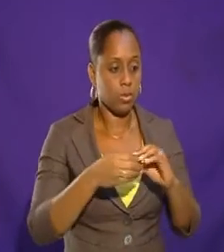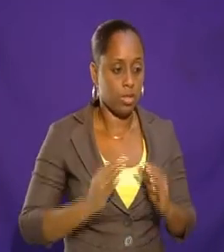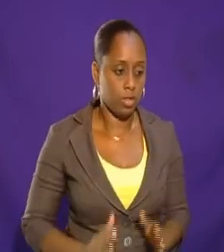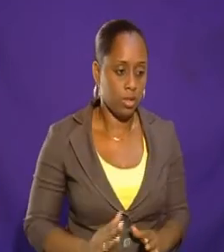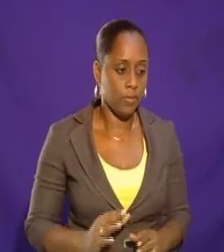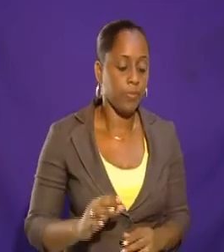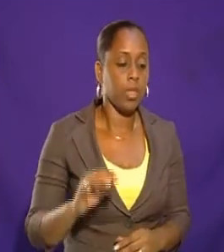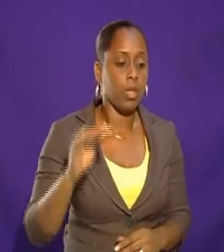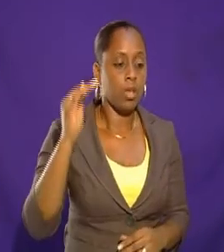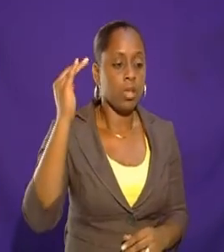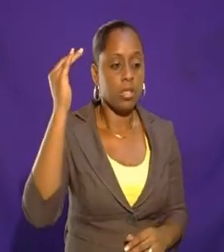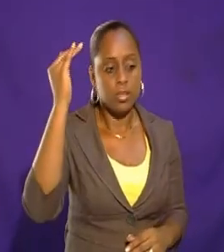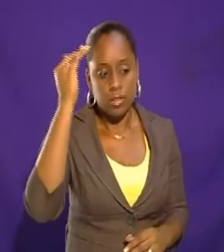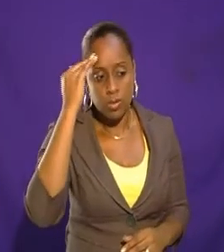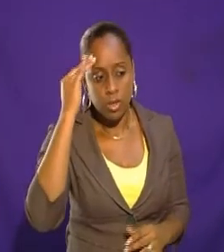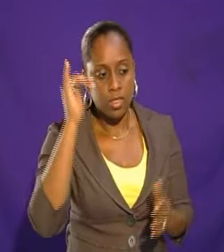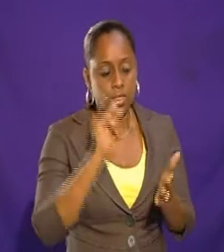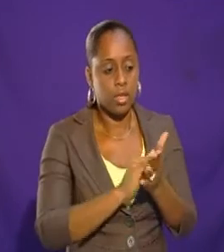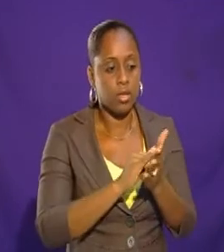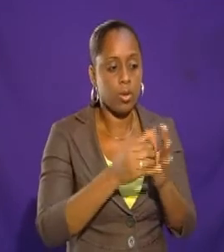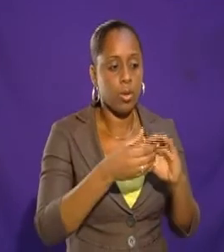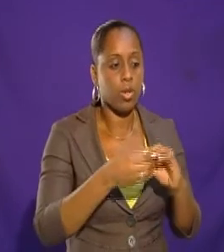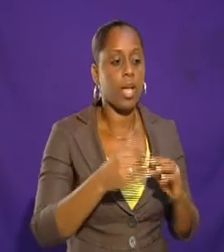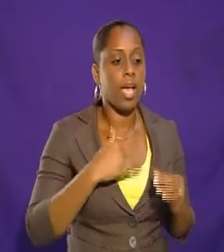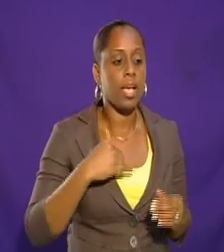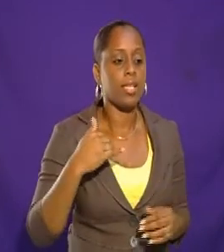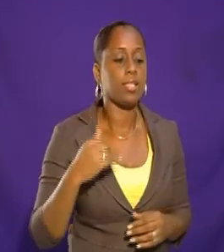the application.